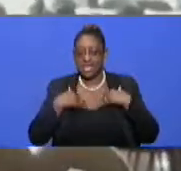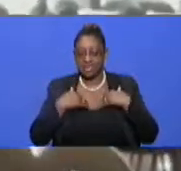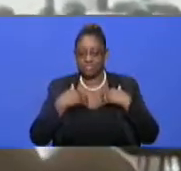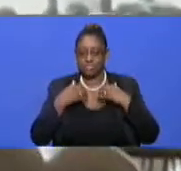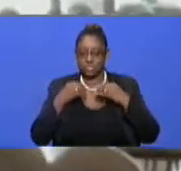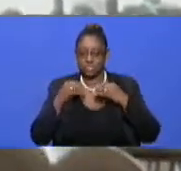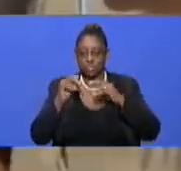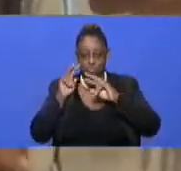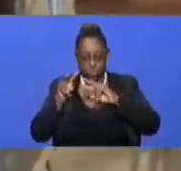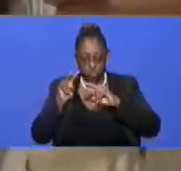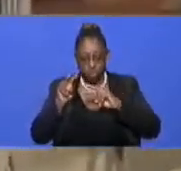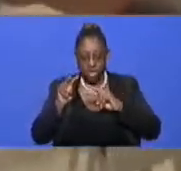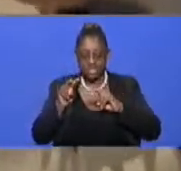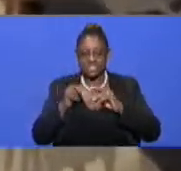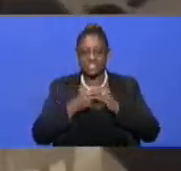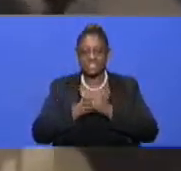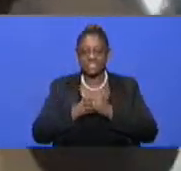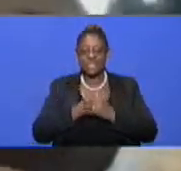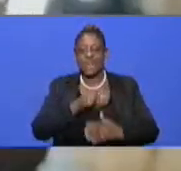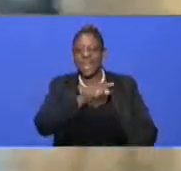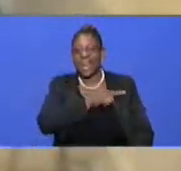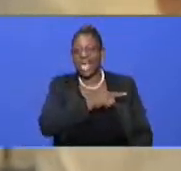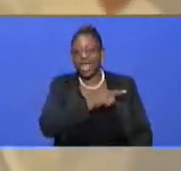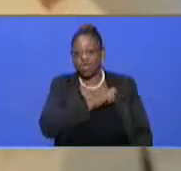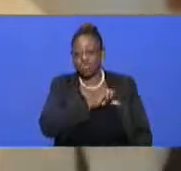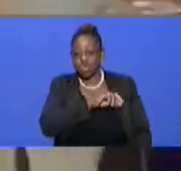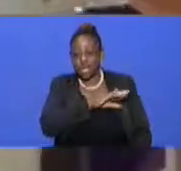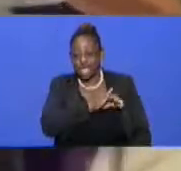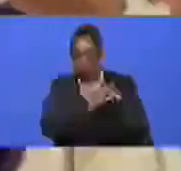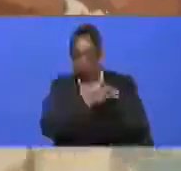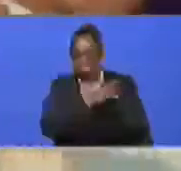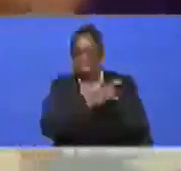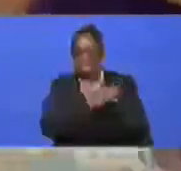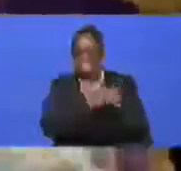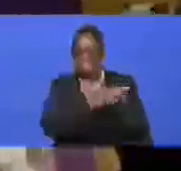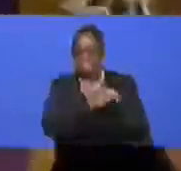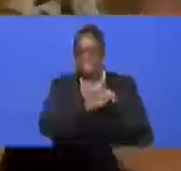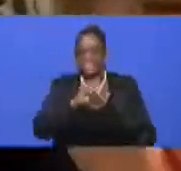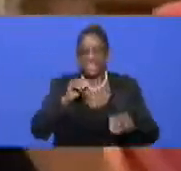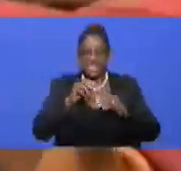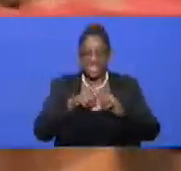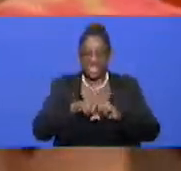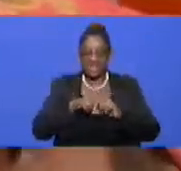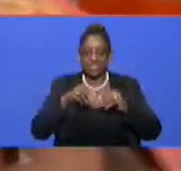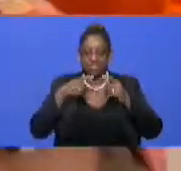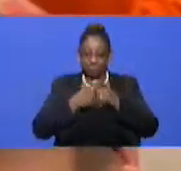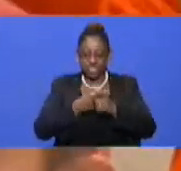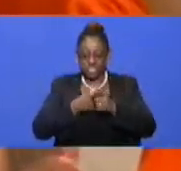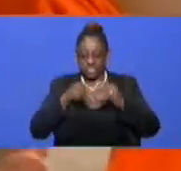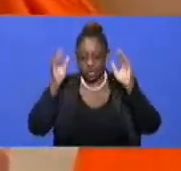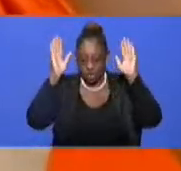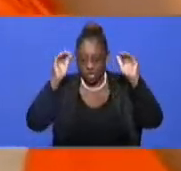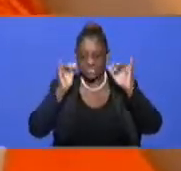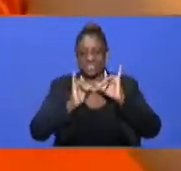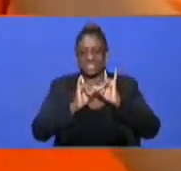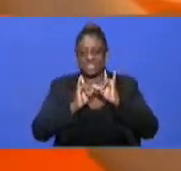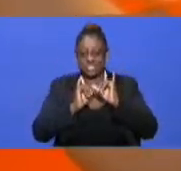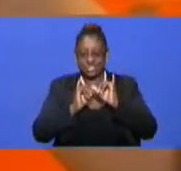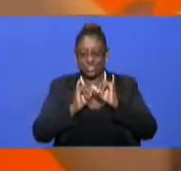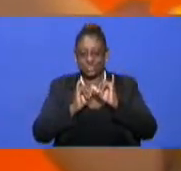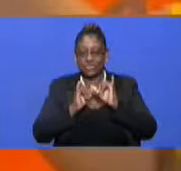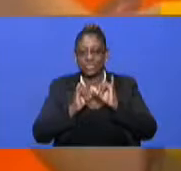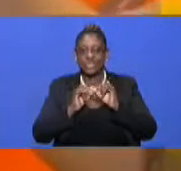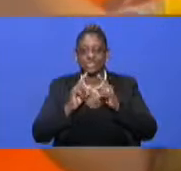we'll go from there. Larry DeMeritt making his name in the sport of horse racing and still holding on to